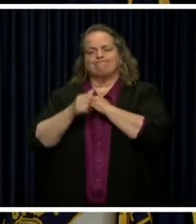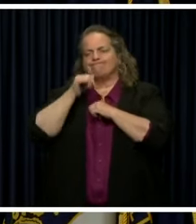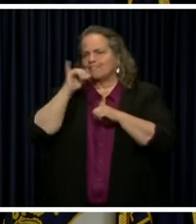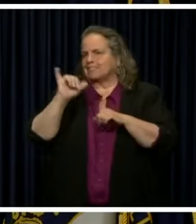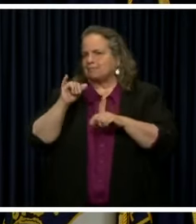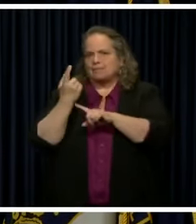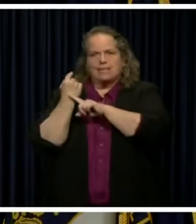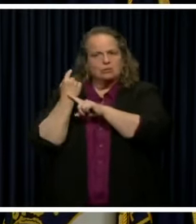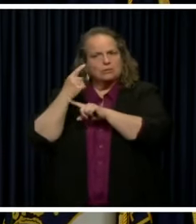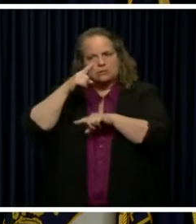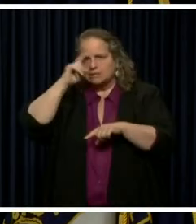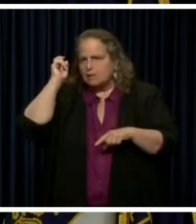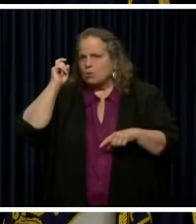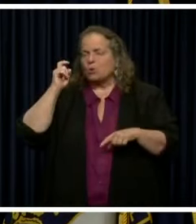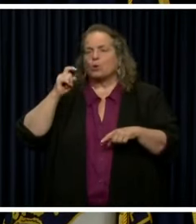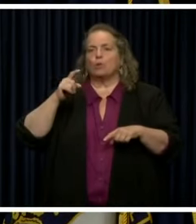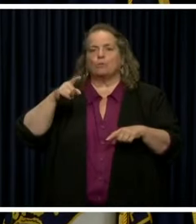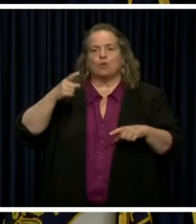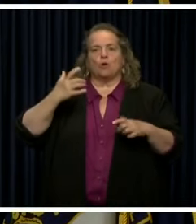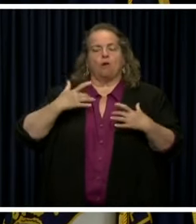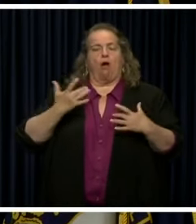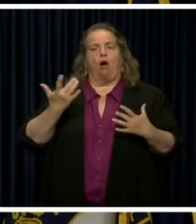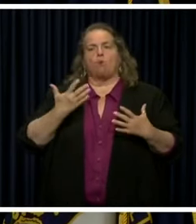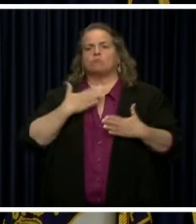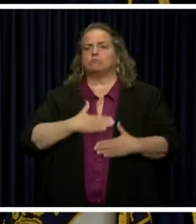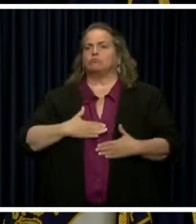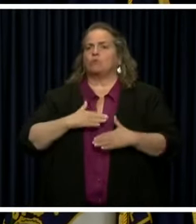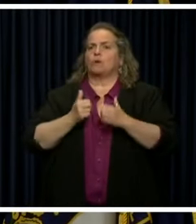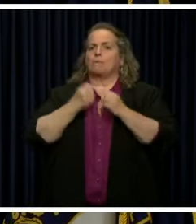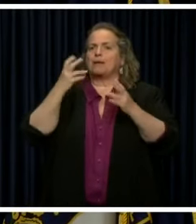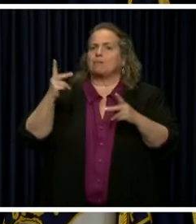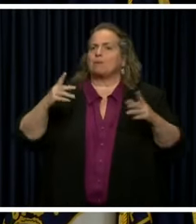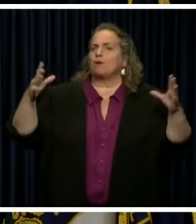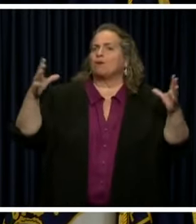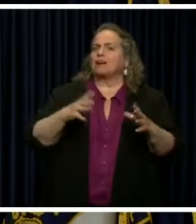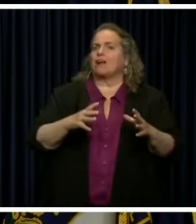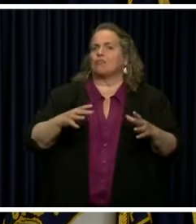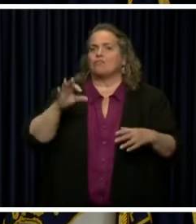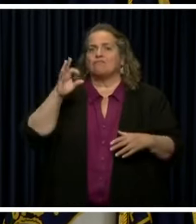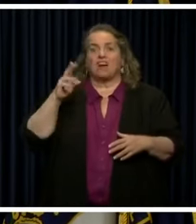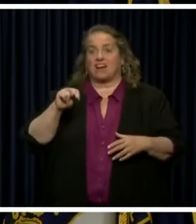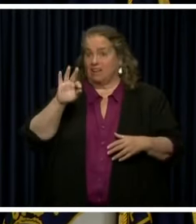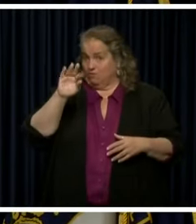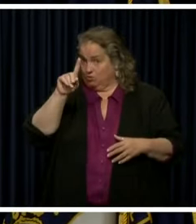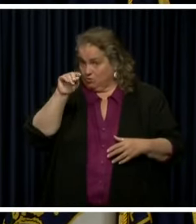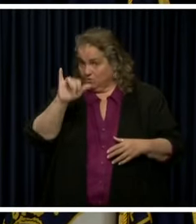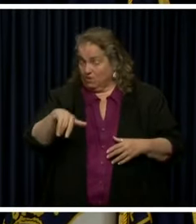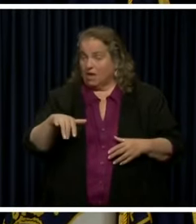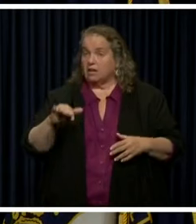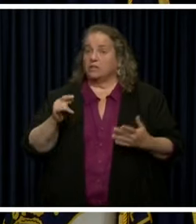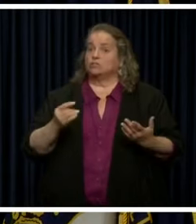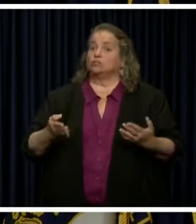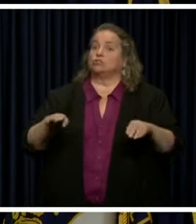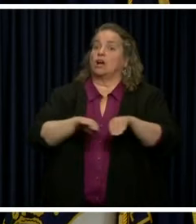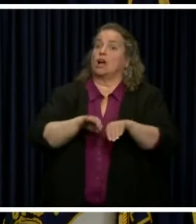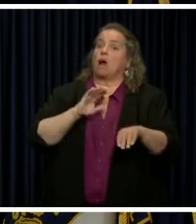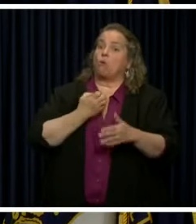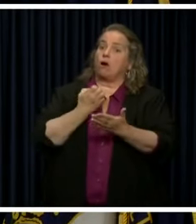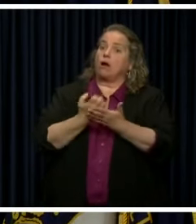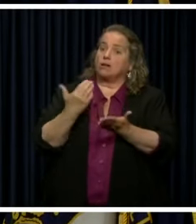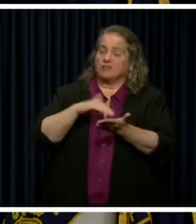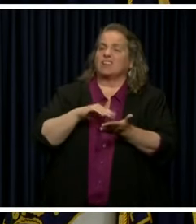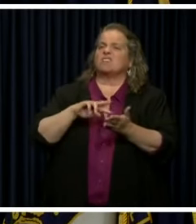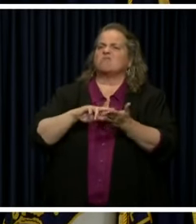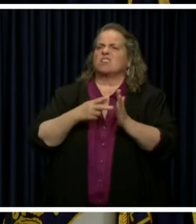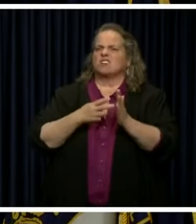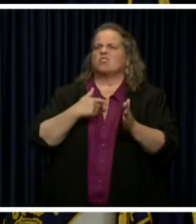do the different things that would bring whole lots of people together. Because if we do that and it shuts down our economy again, then we have failed